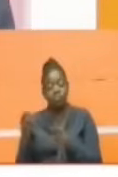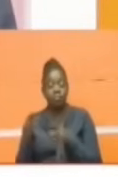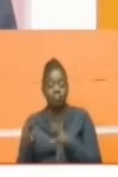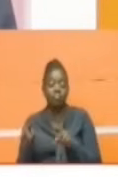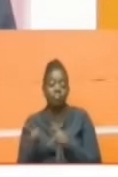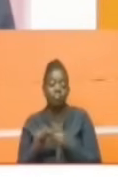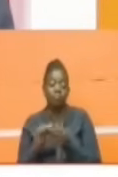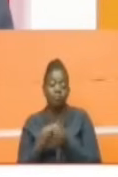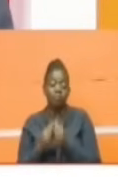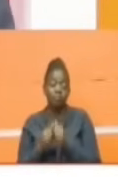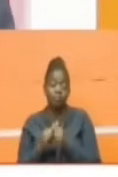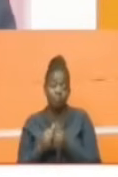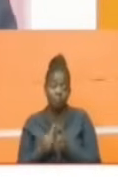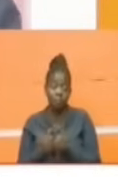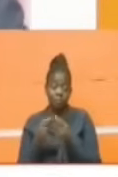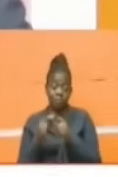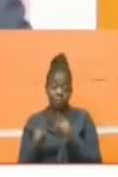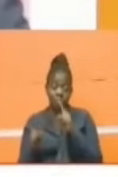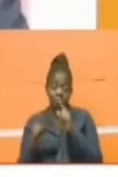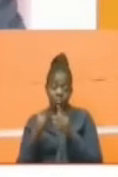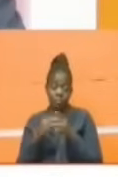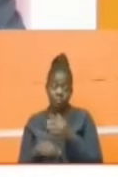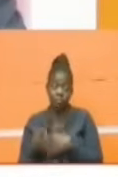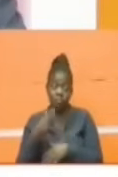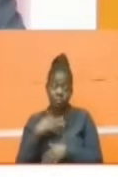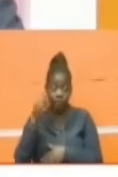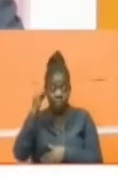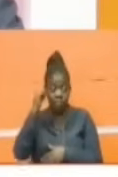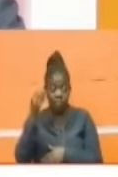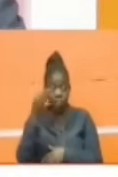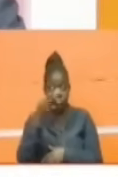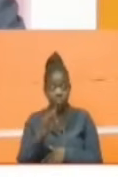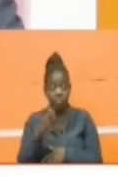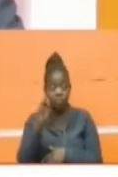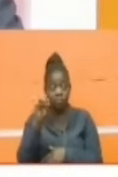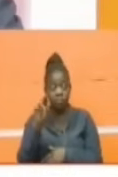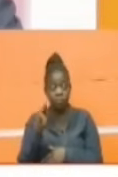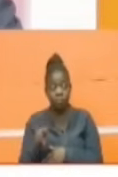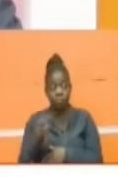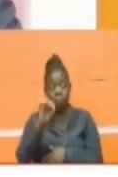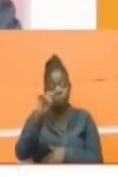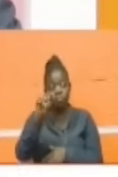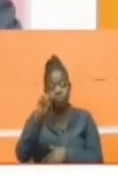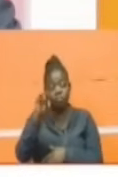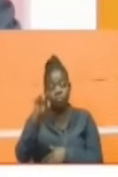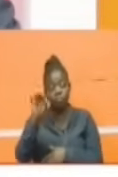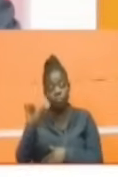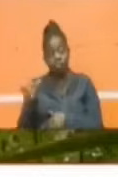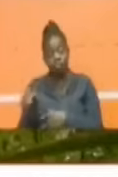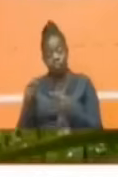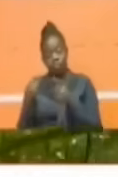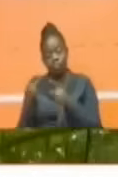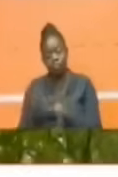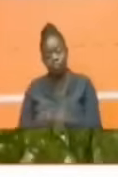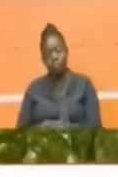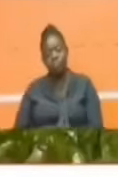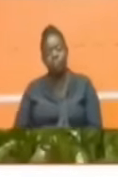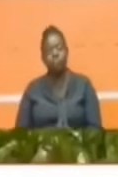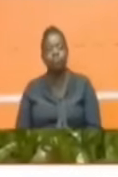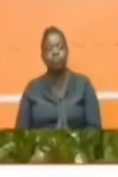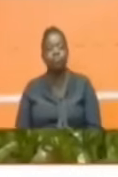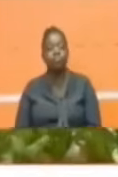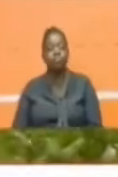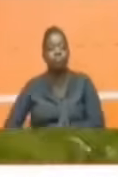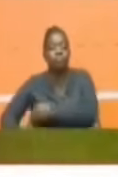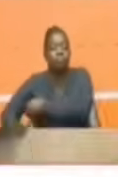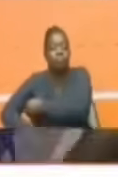muroka zempaka abenja olobogedde kubibagala president yomujjo wa FMU Jima Akina byayina okutandikirako wakati mkwete kile